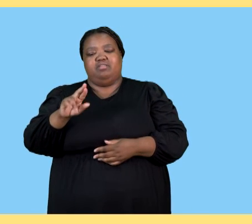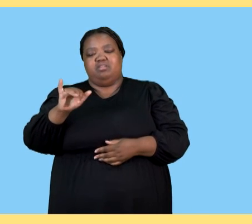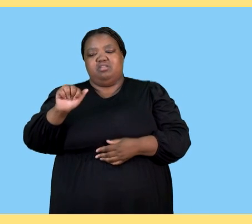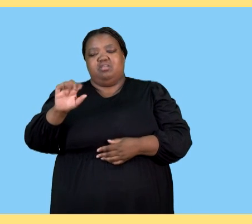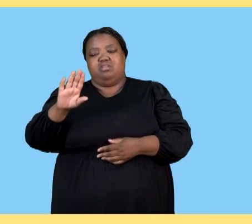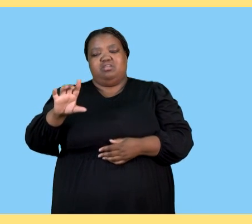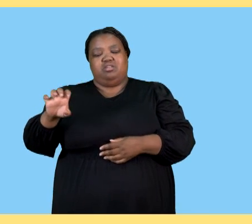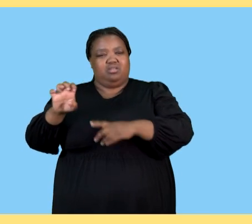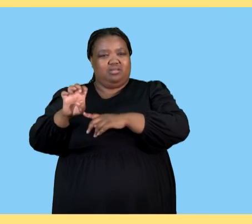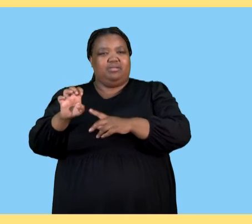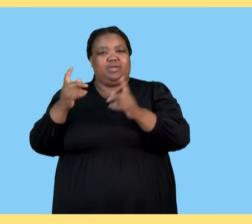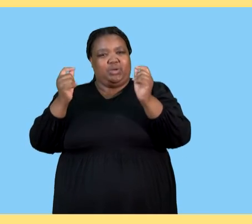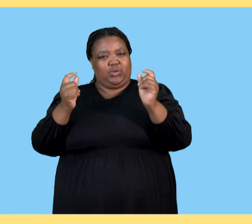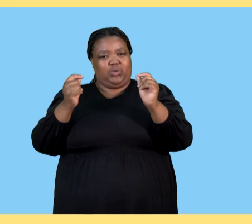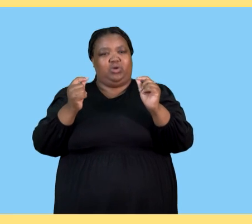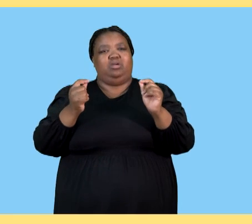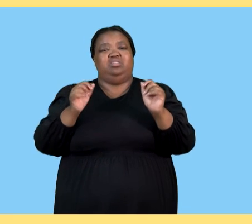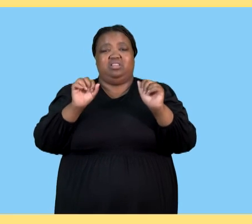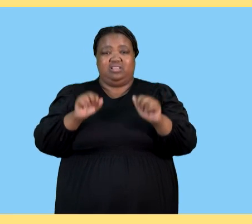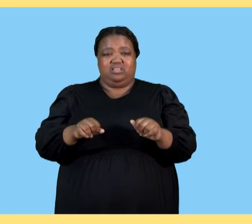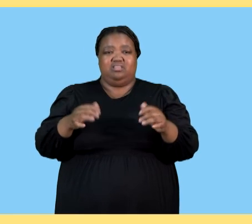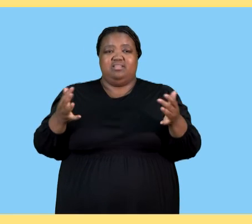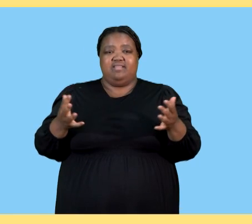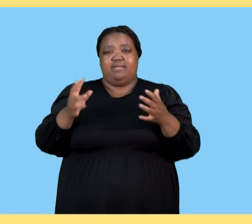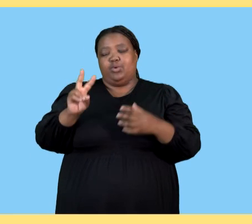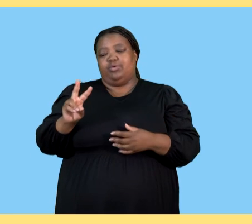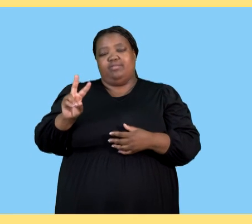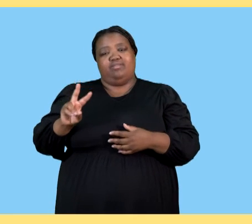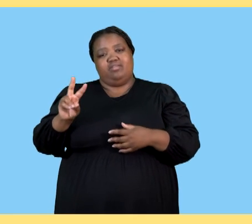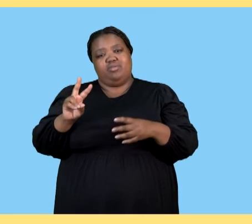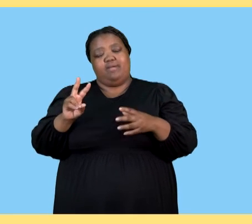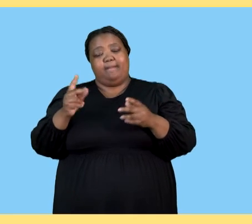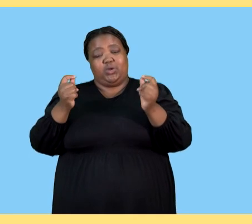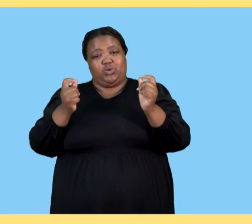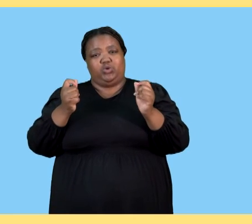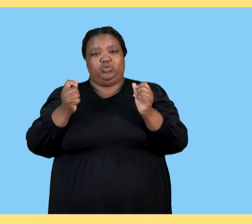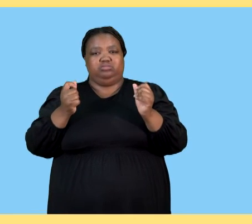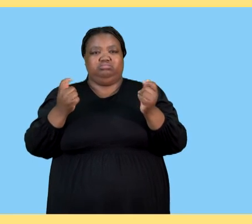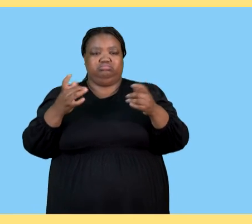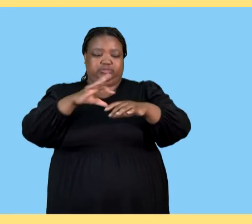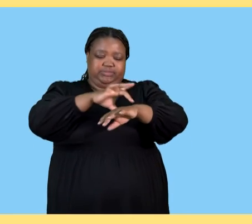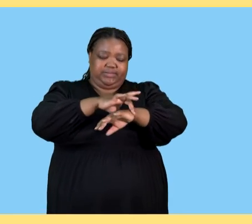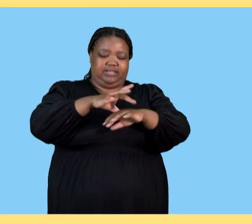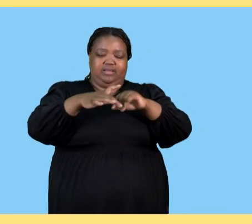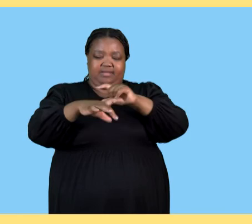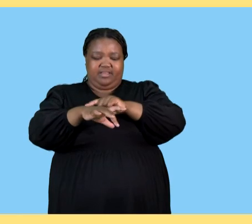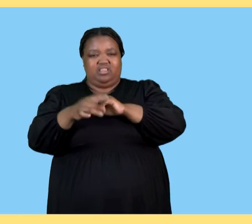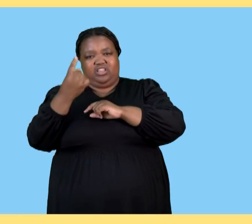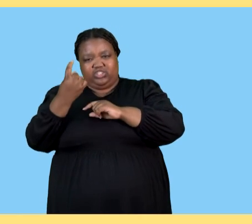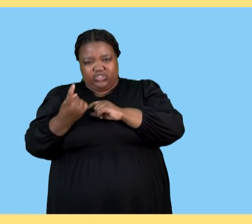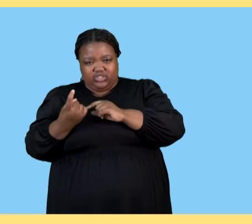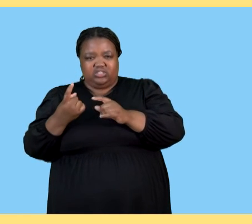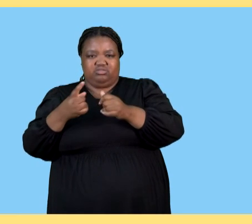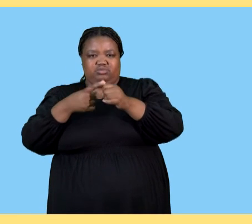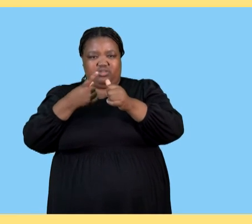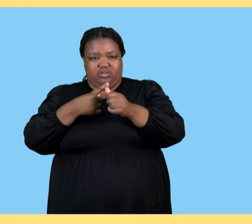cost, I am then able to calculate the variable cost per unit. Variable cost per unit.